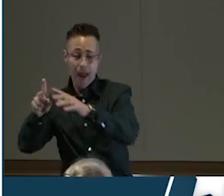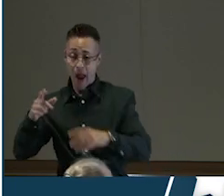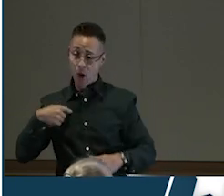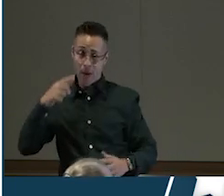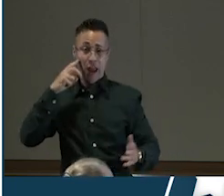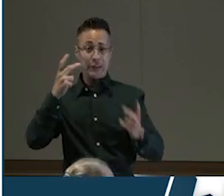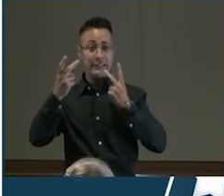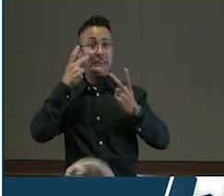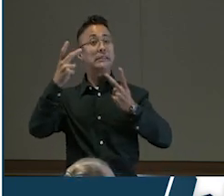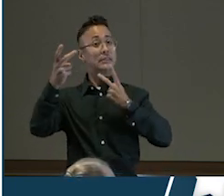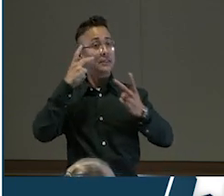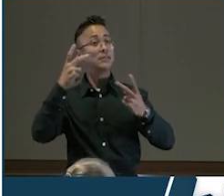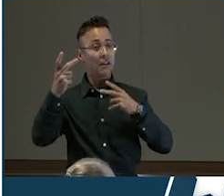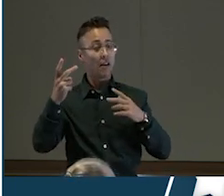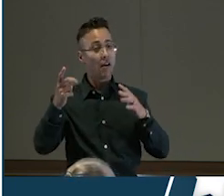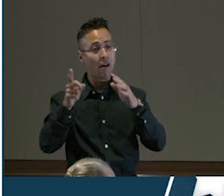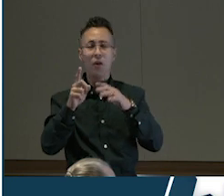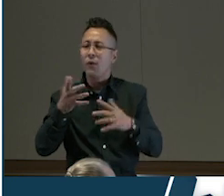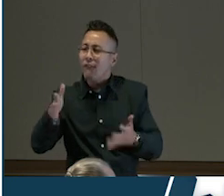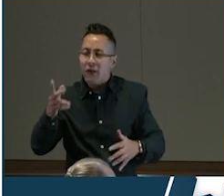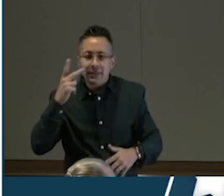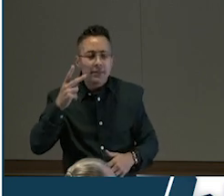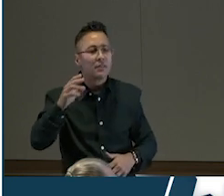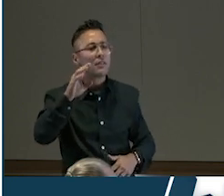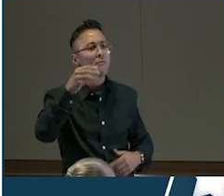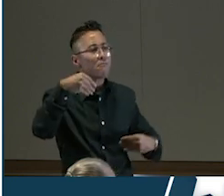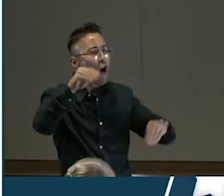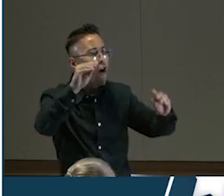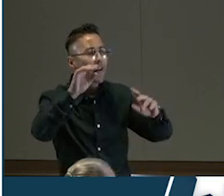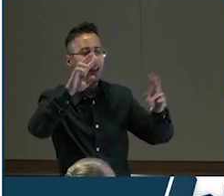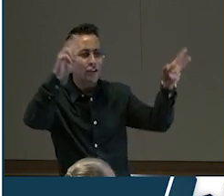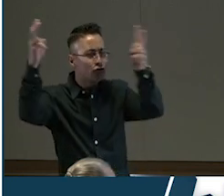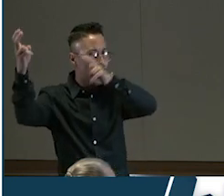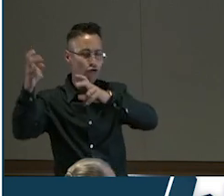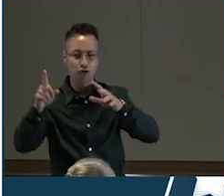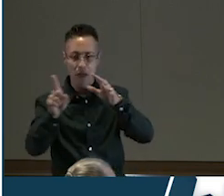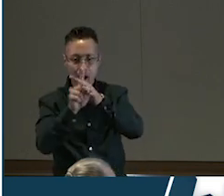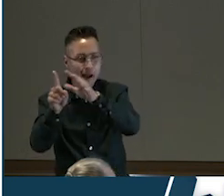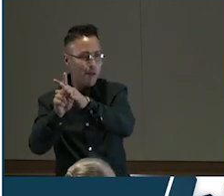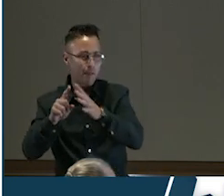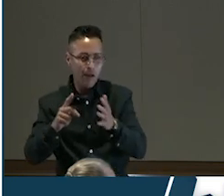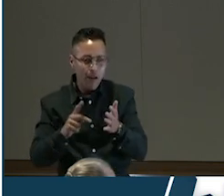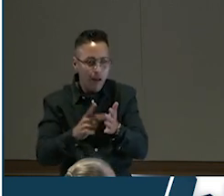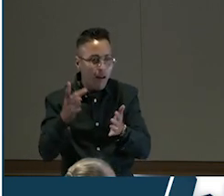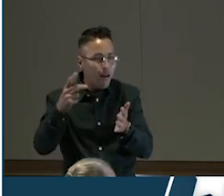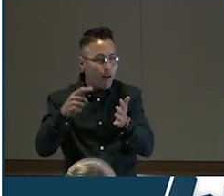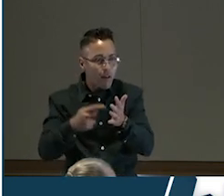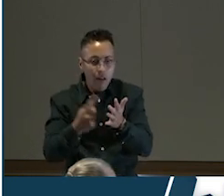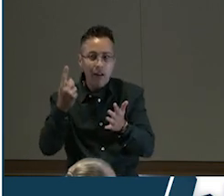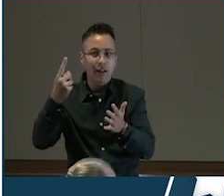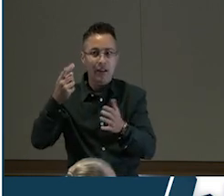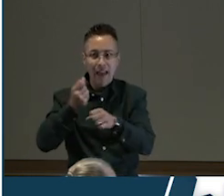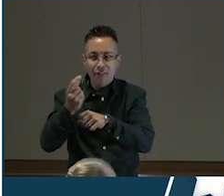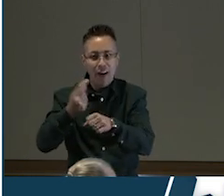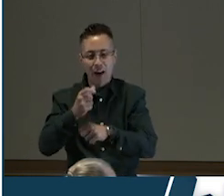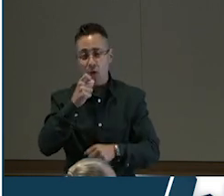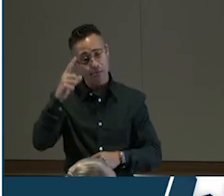seeing these market issues, once a year or two now. So I don't think that's going to just necessarily